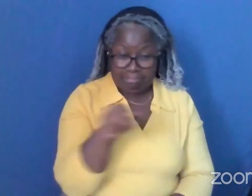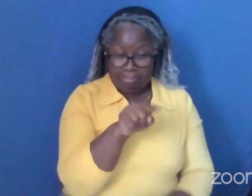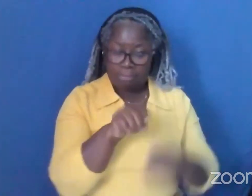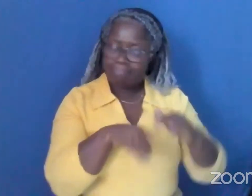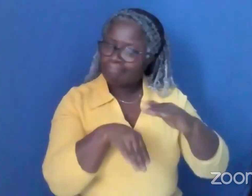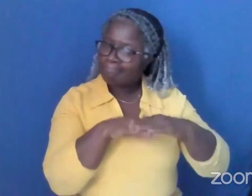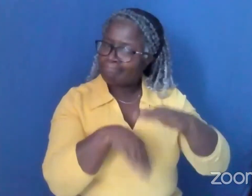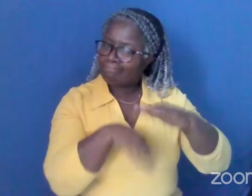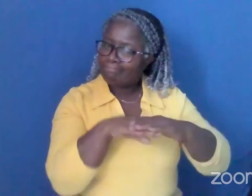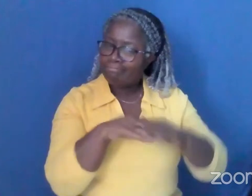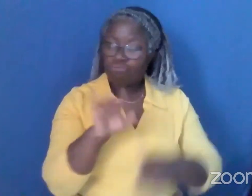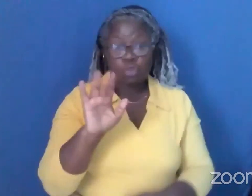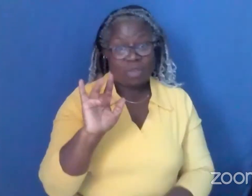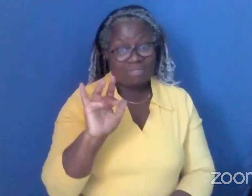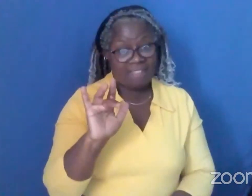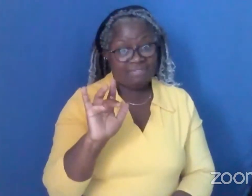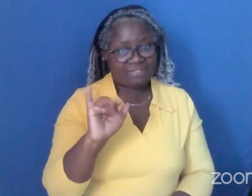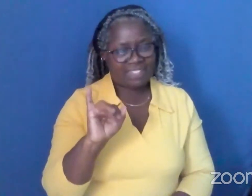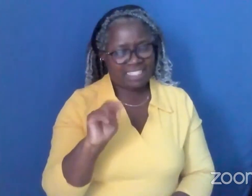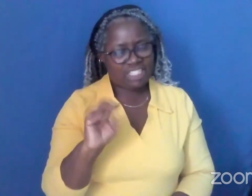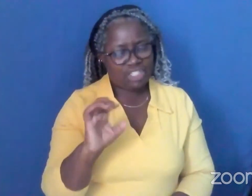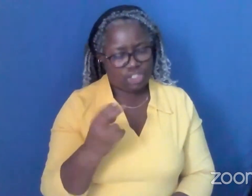4 additional transfer